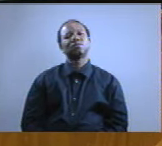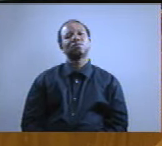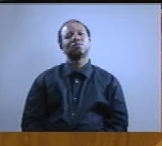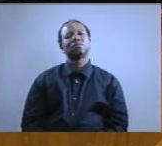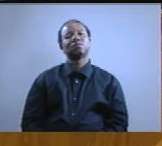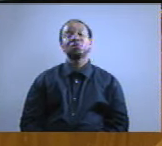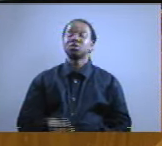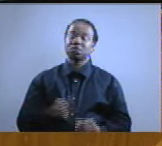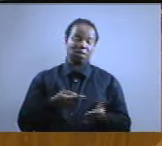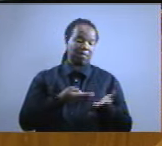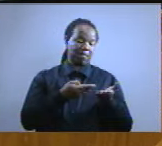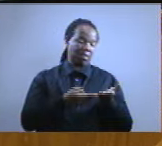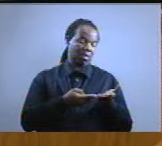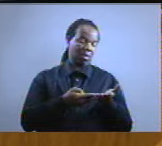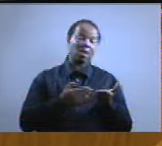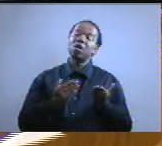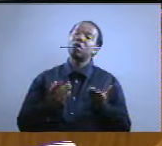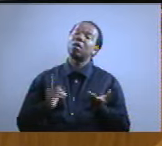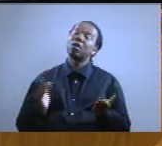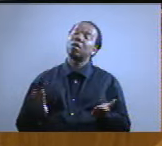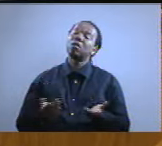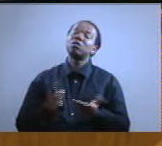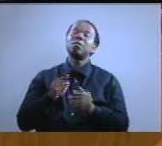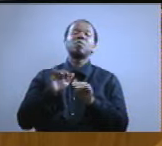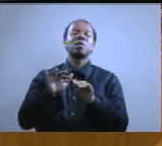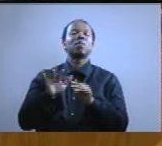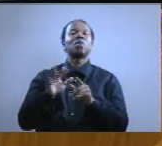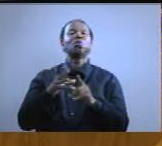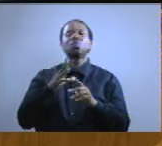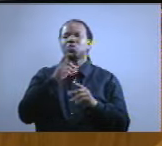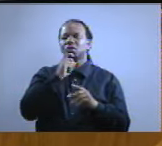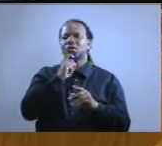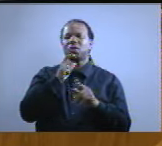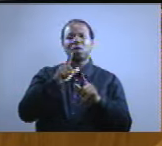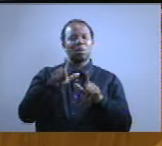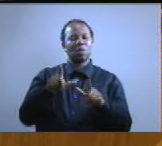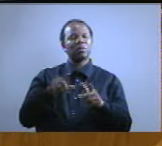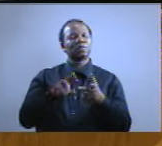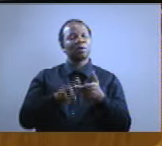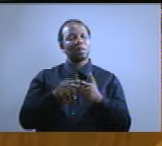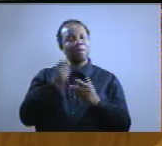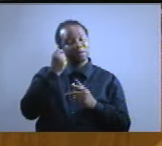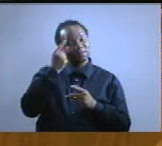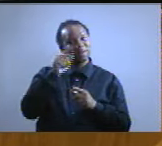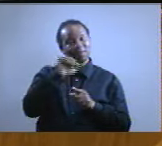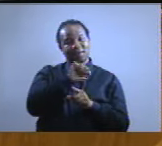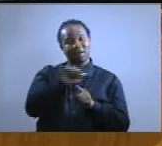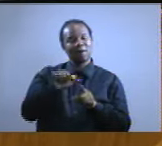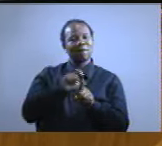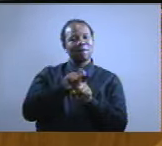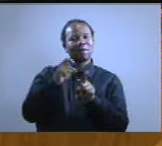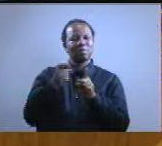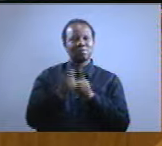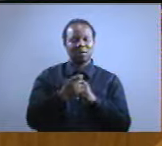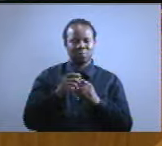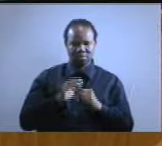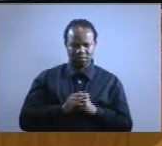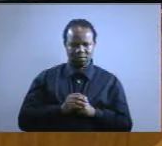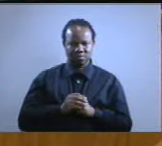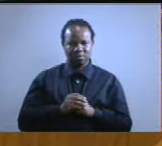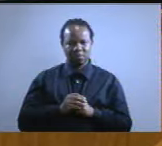na mfuwo wa ririmi hi ku hetiseka ka rona. A hi tinyungubyiseni swin'we hi tindzimi leti ta hina